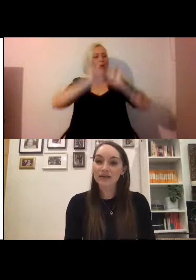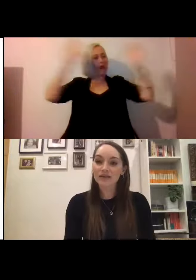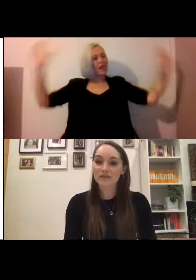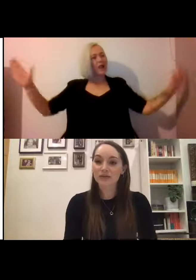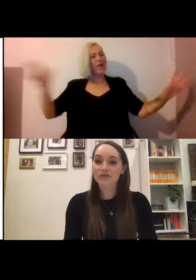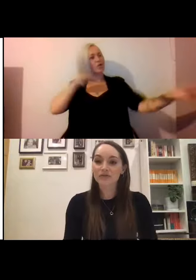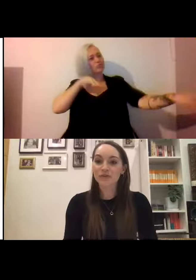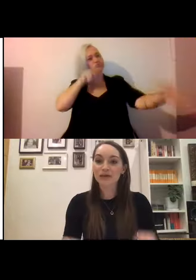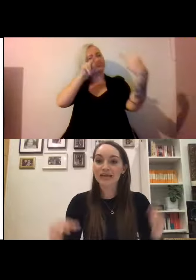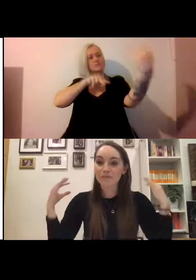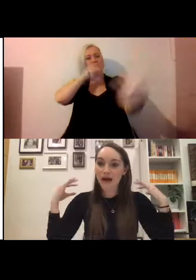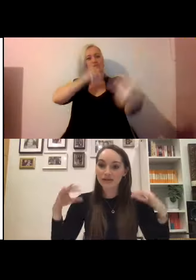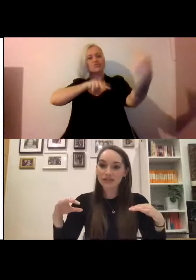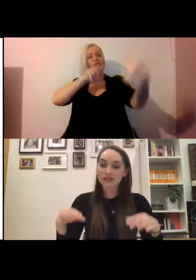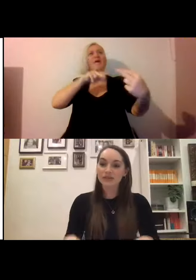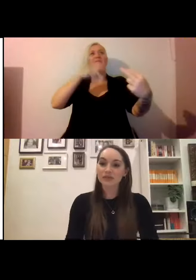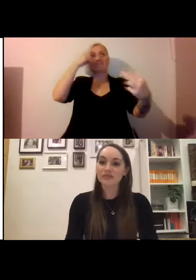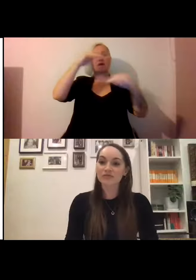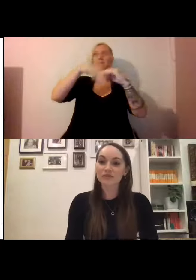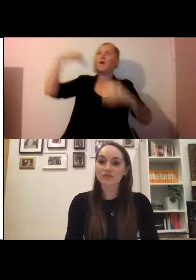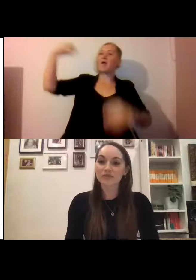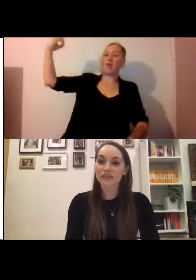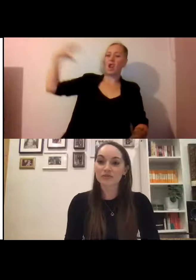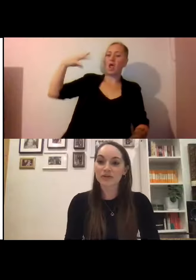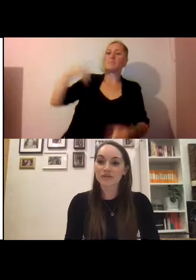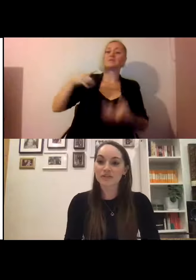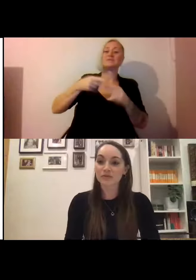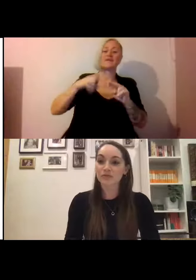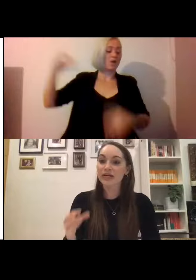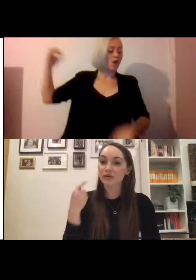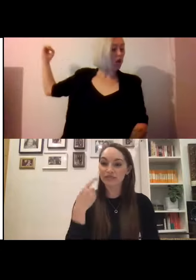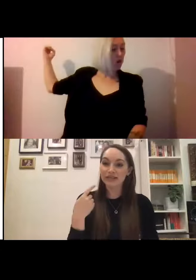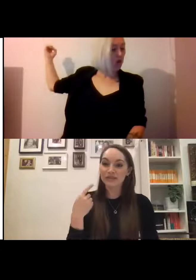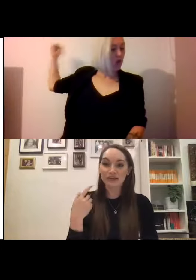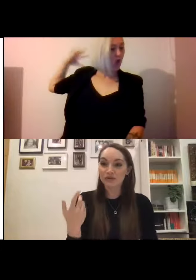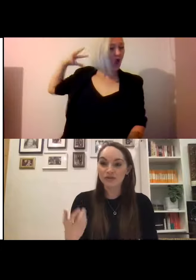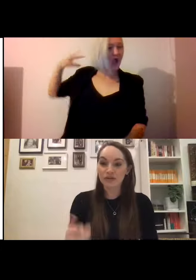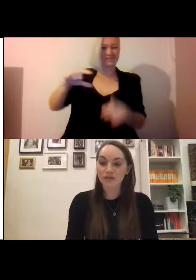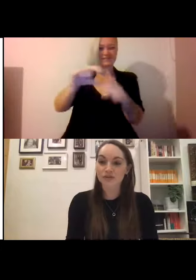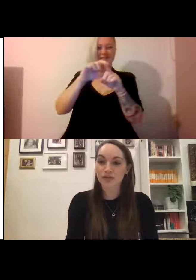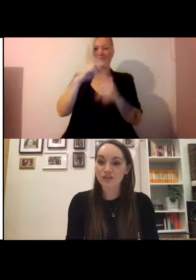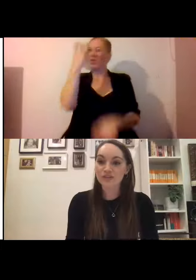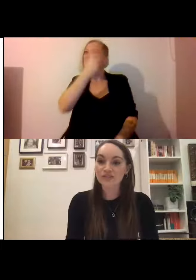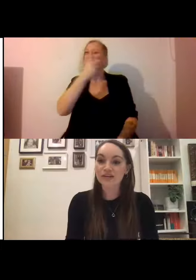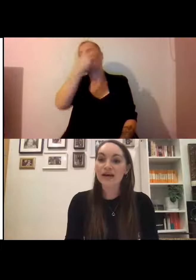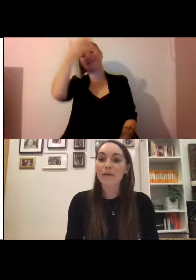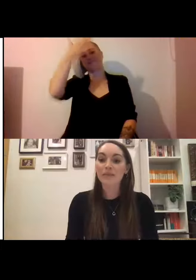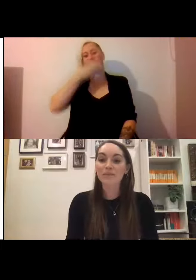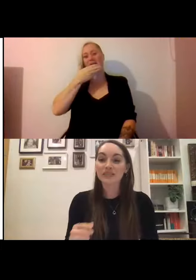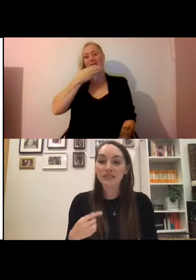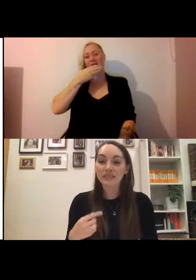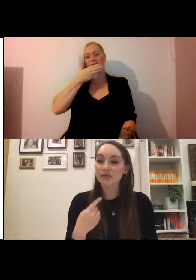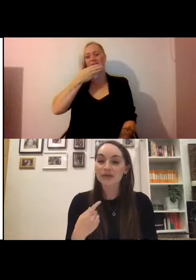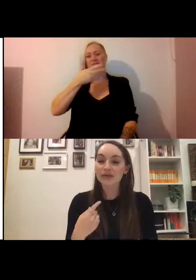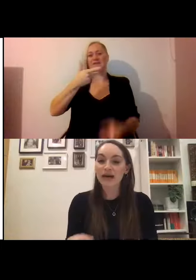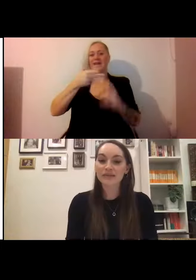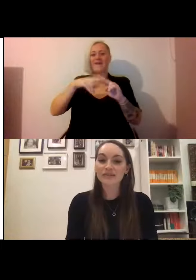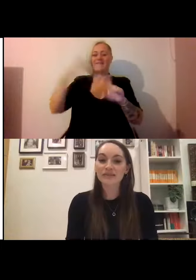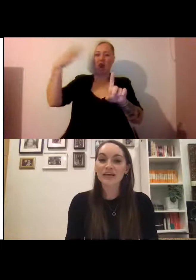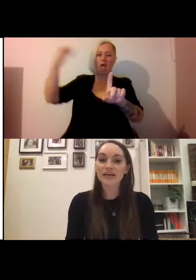light as well. So being backlit is really difficult for a deaf person to read your face, even your facial expressions, but particularly your